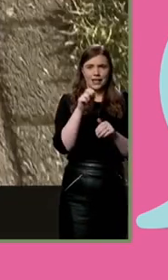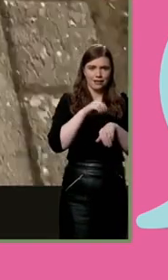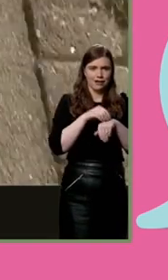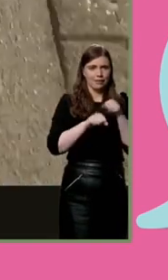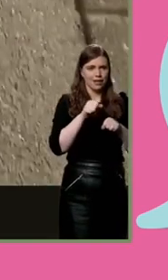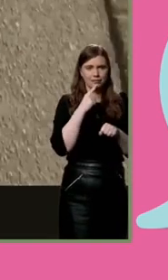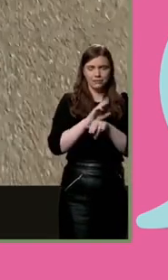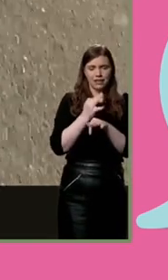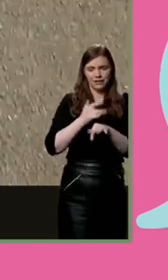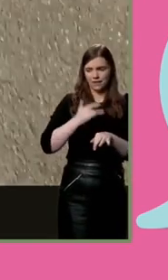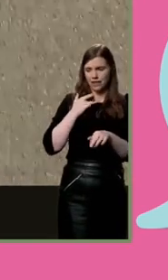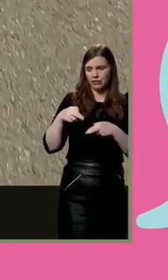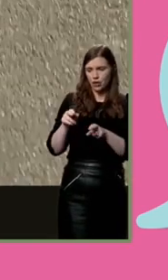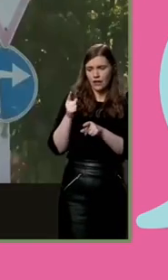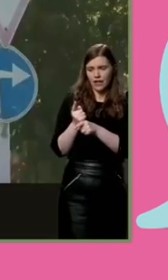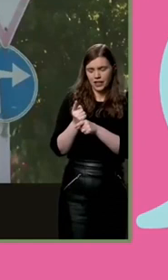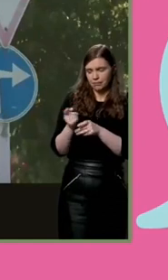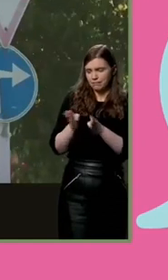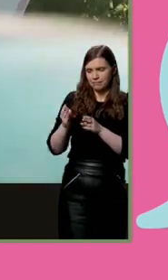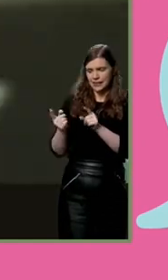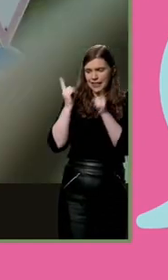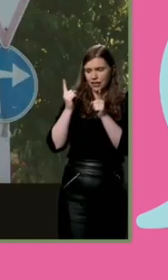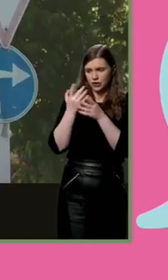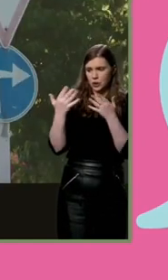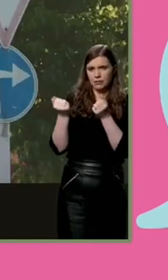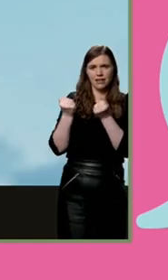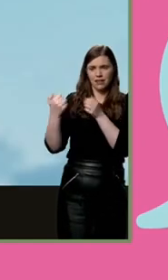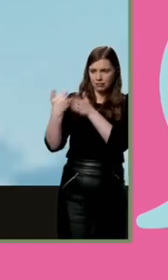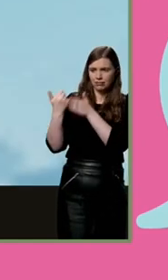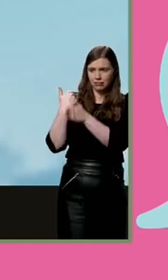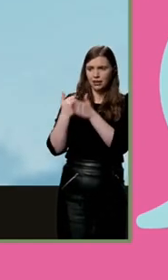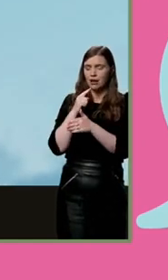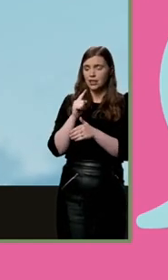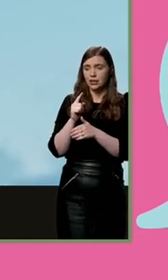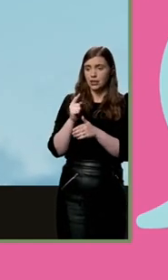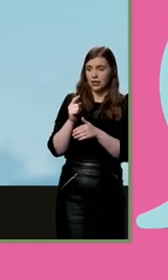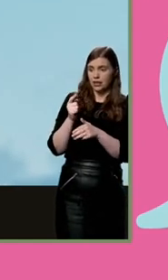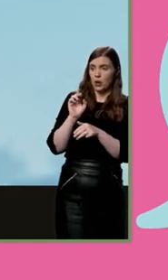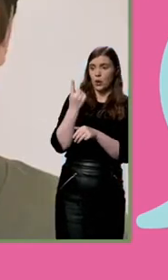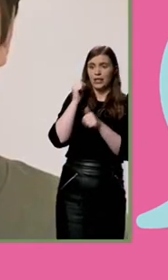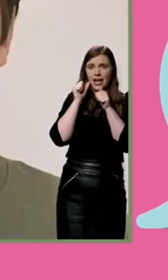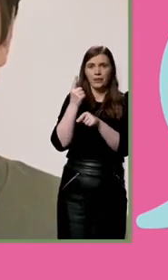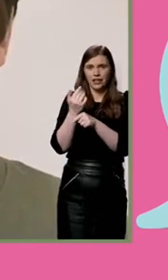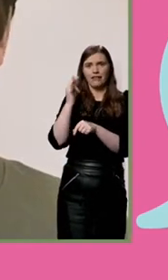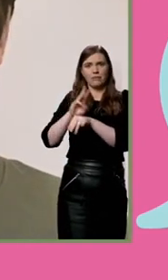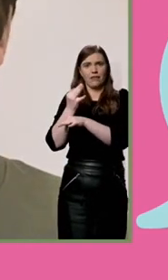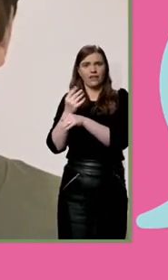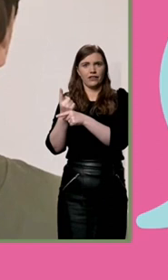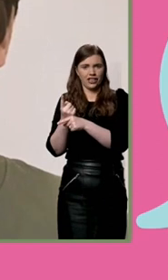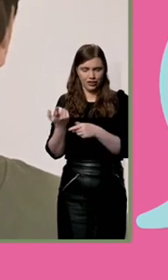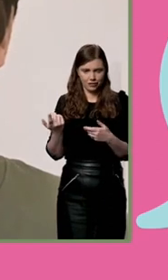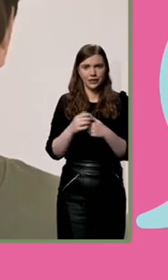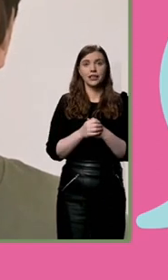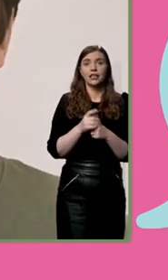on our bikes, but our parents think that the roads close to there are too dangerous with all the cars. The only way we're allowed to go there is if we're taken